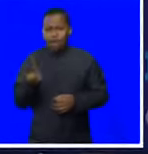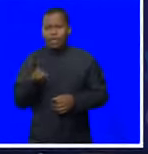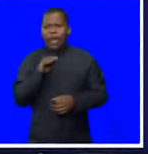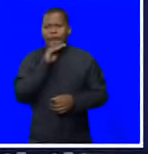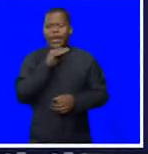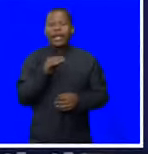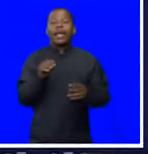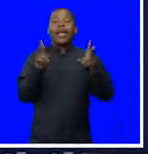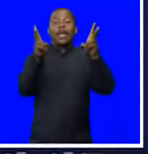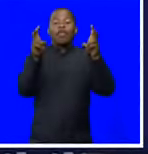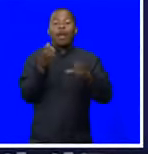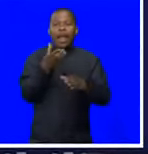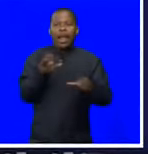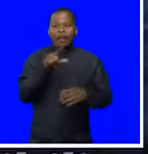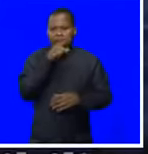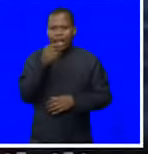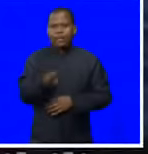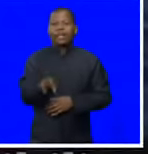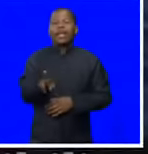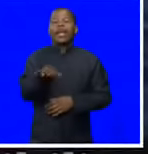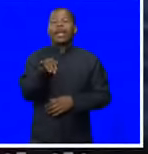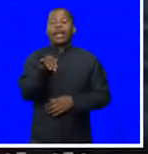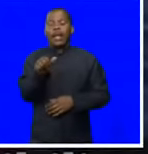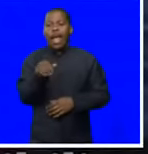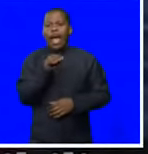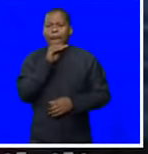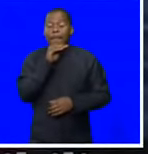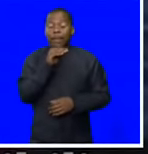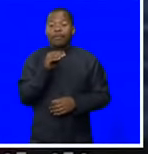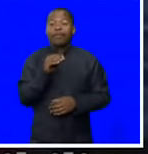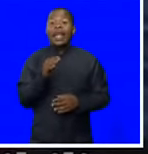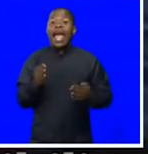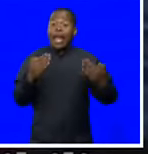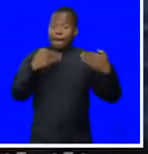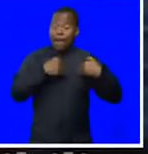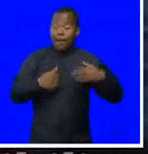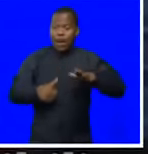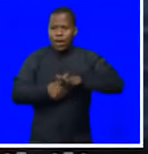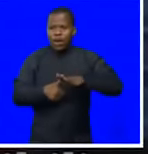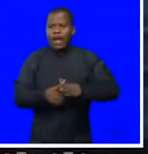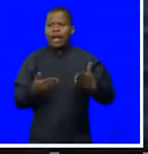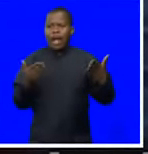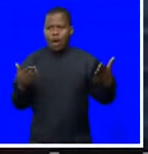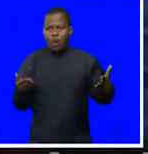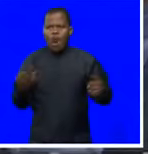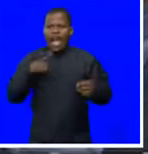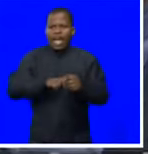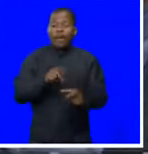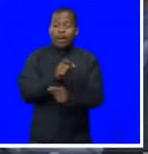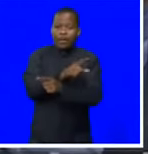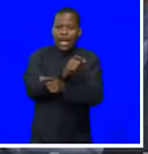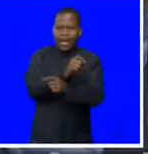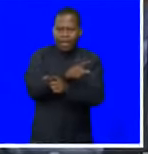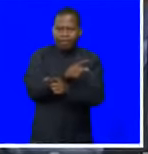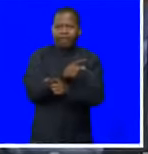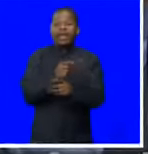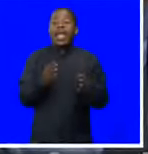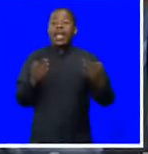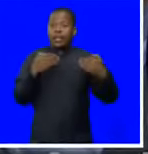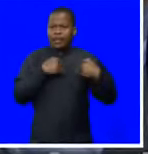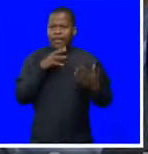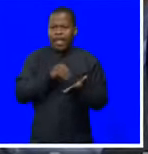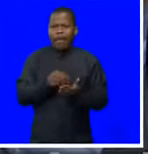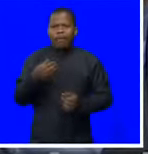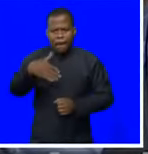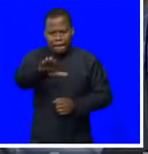Syria issue. We also understand that it raises the possibility of organizing a special operation. We believe that Turkey's security